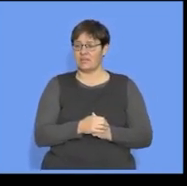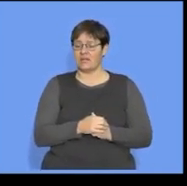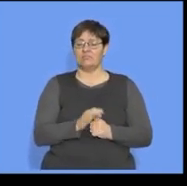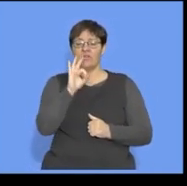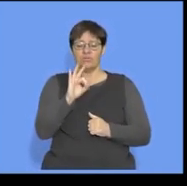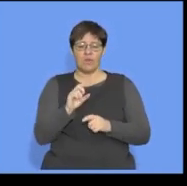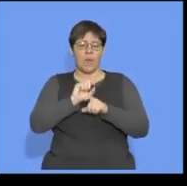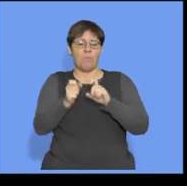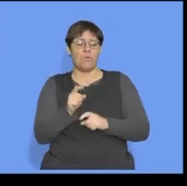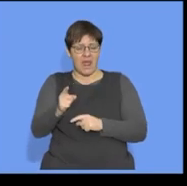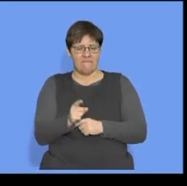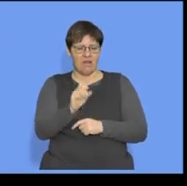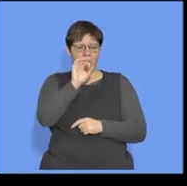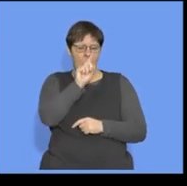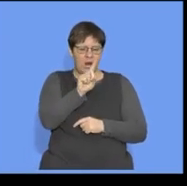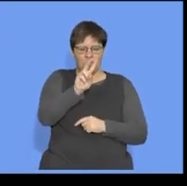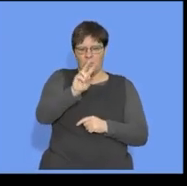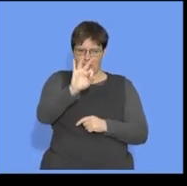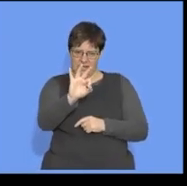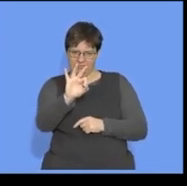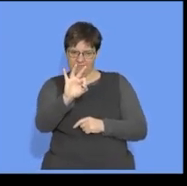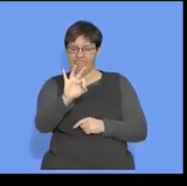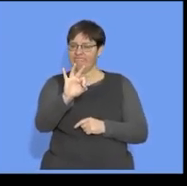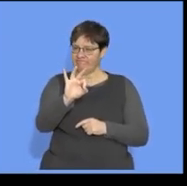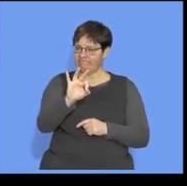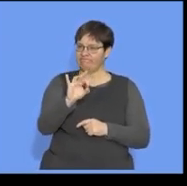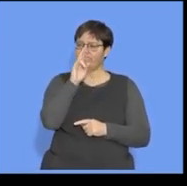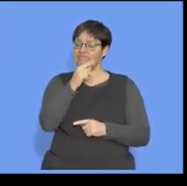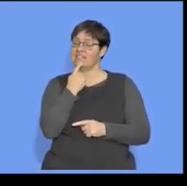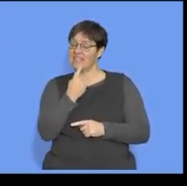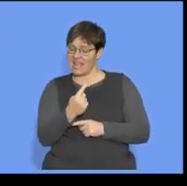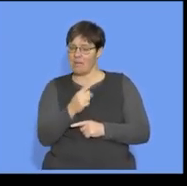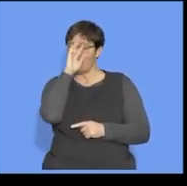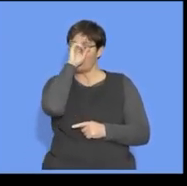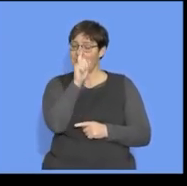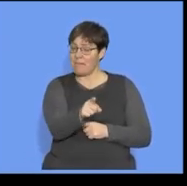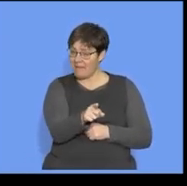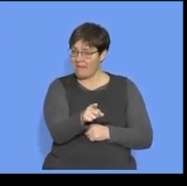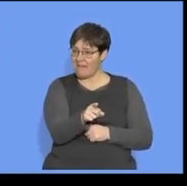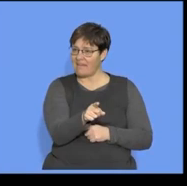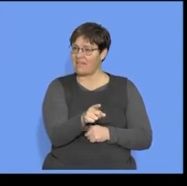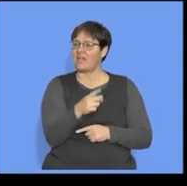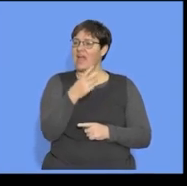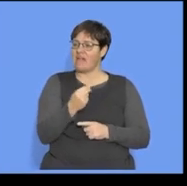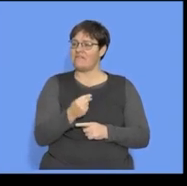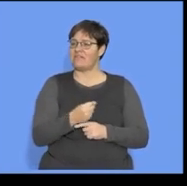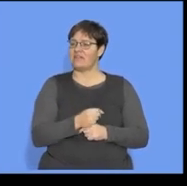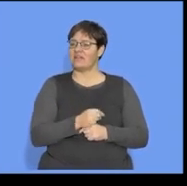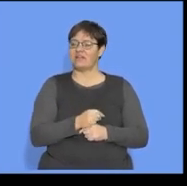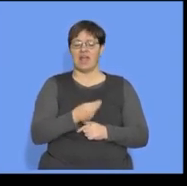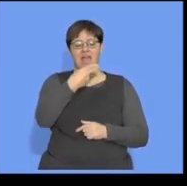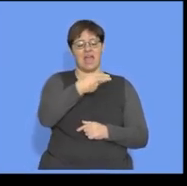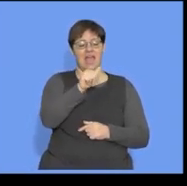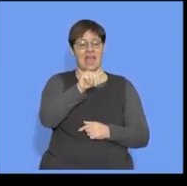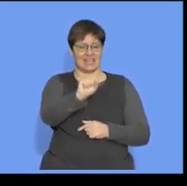the three bones, 1, 2, and 3. So I said for you to remember when using the everyday